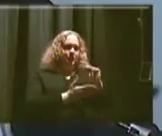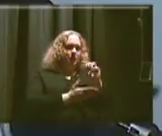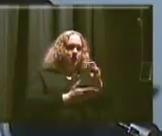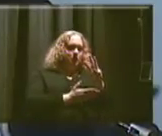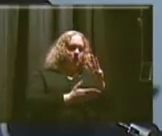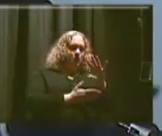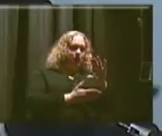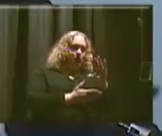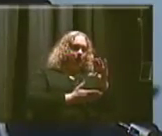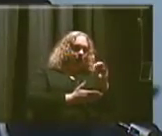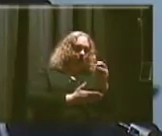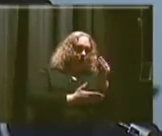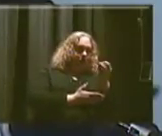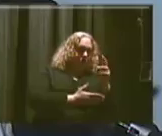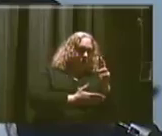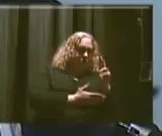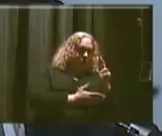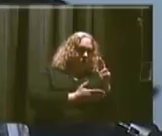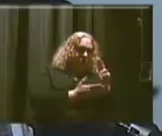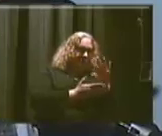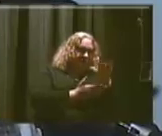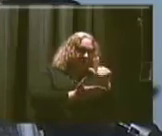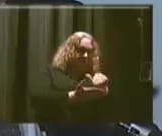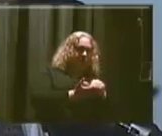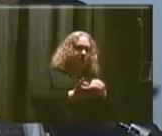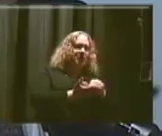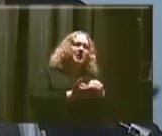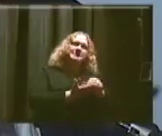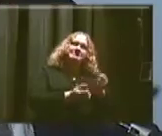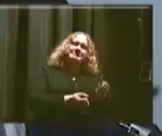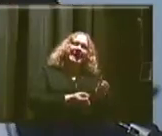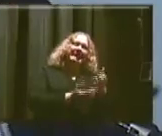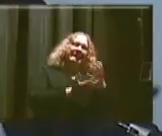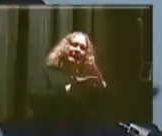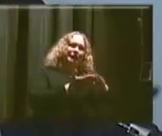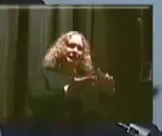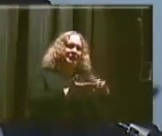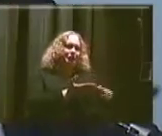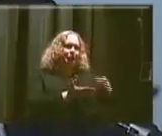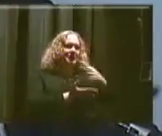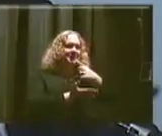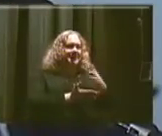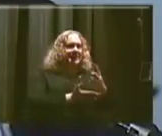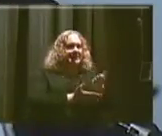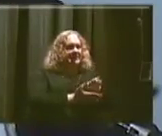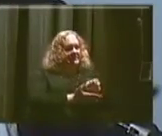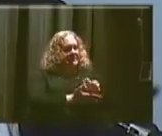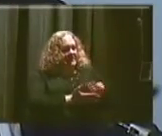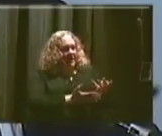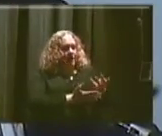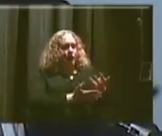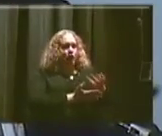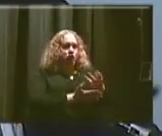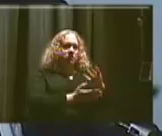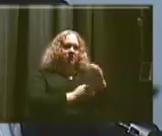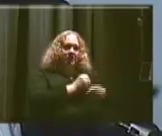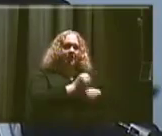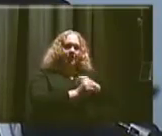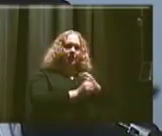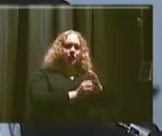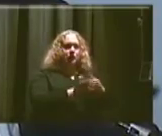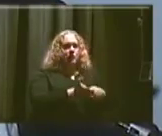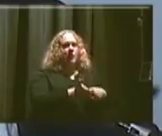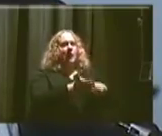takes several years to become language ready. Unfortunately, the accountability rules say that